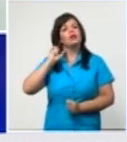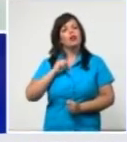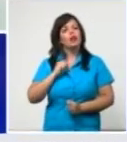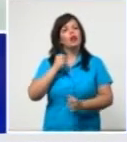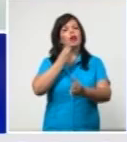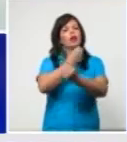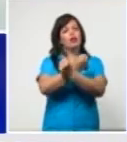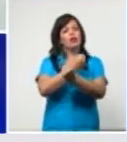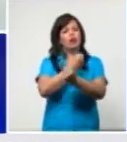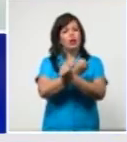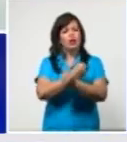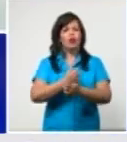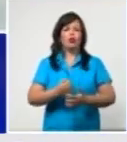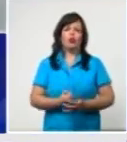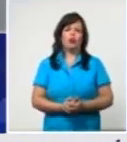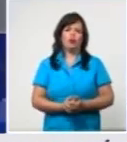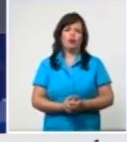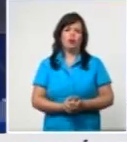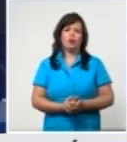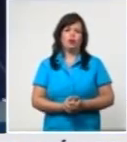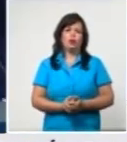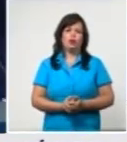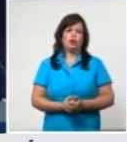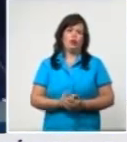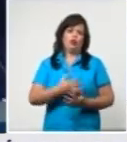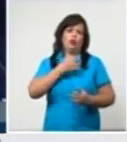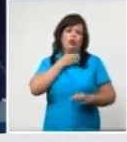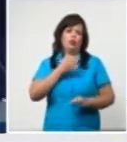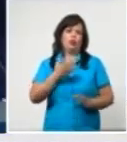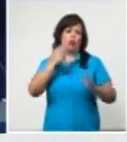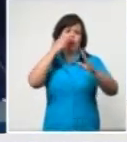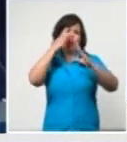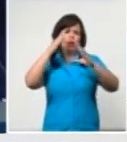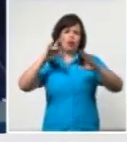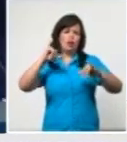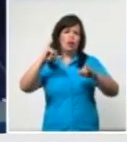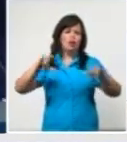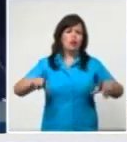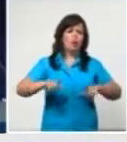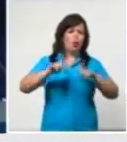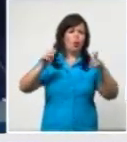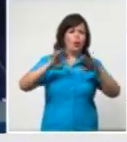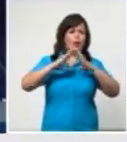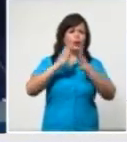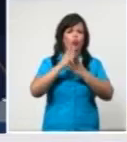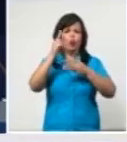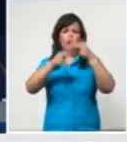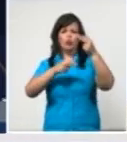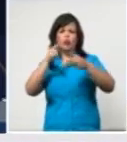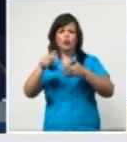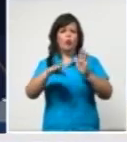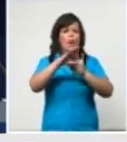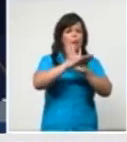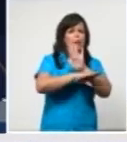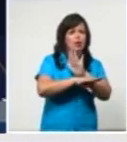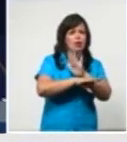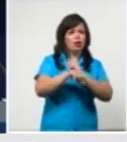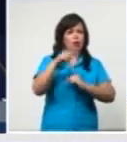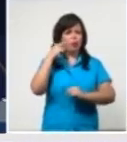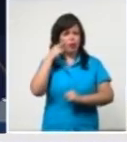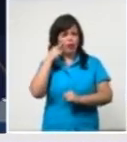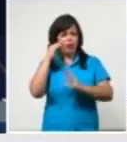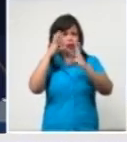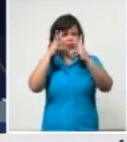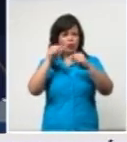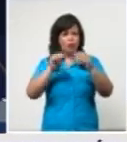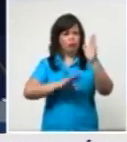Public Health have established so that we can defeat the disease, because despite the time elapsed since